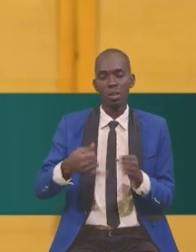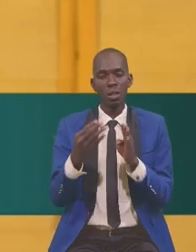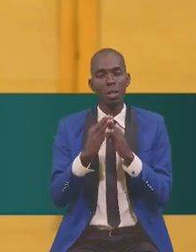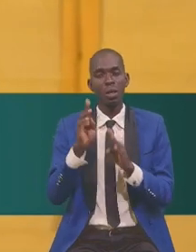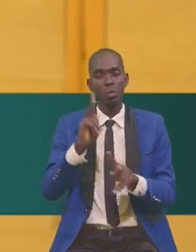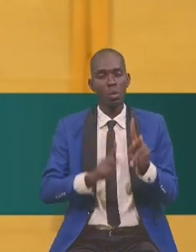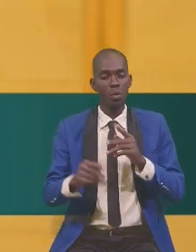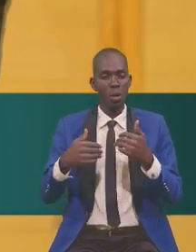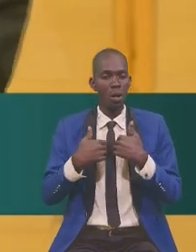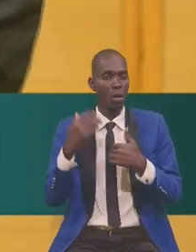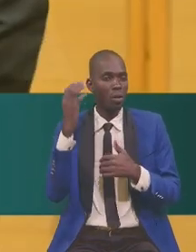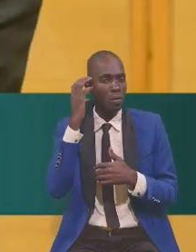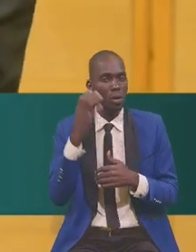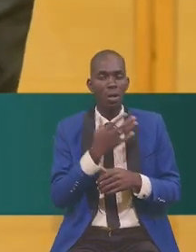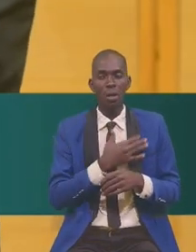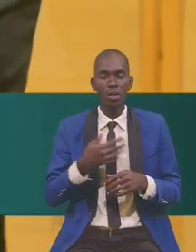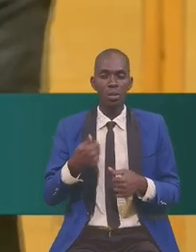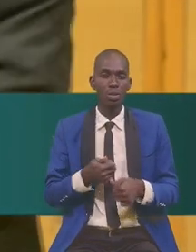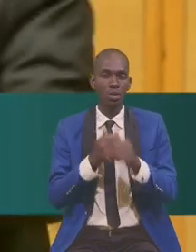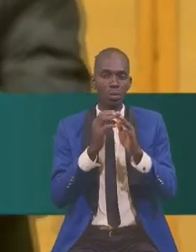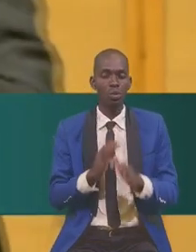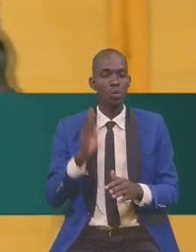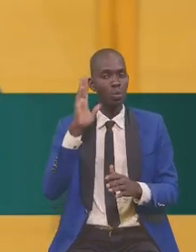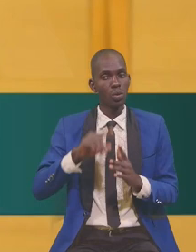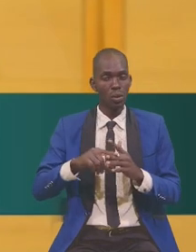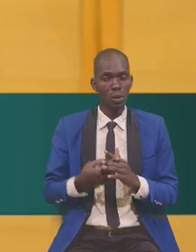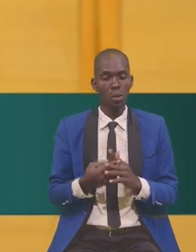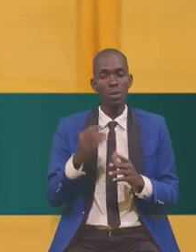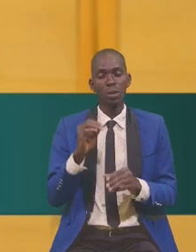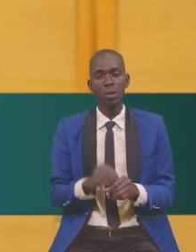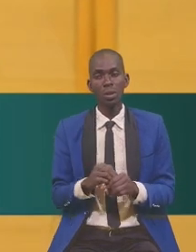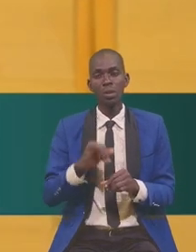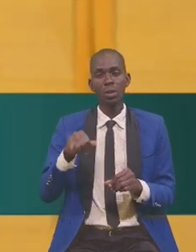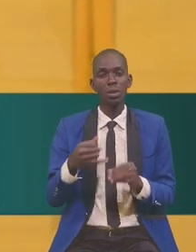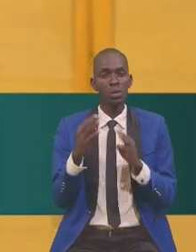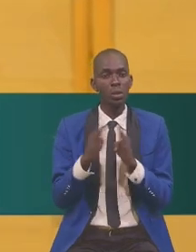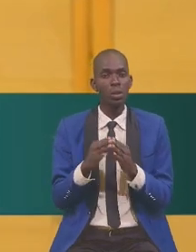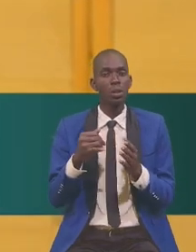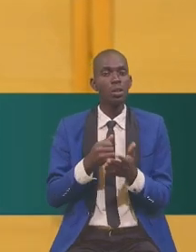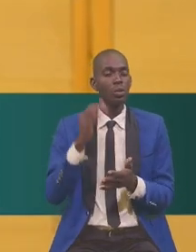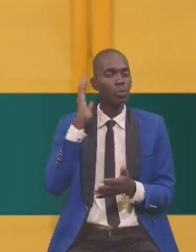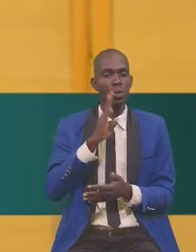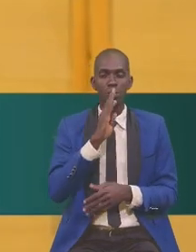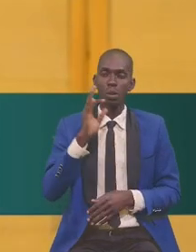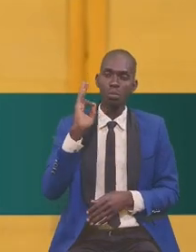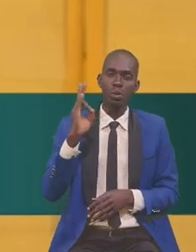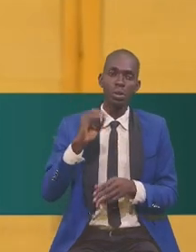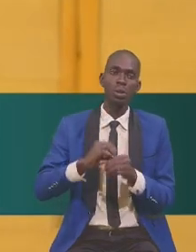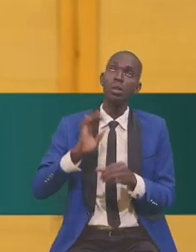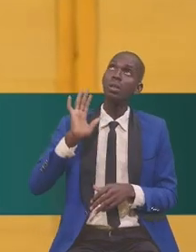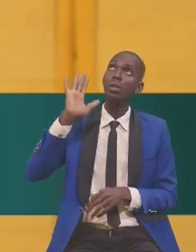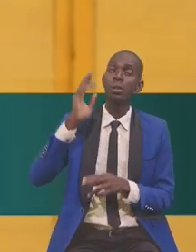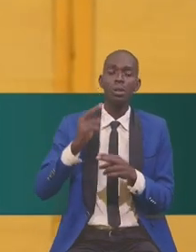have heard, and the apostles were going to start in Jerusalem, it will be preached in his name